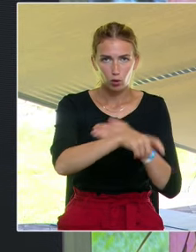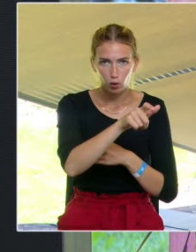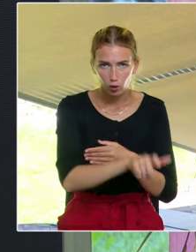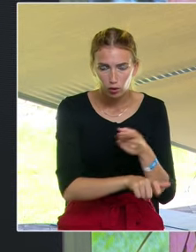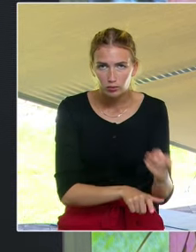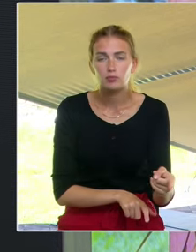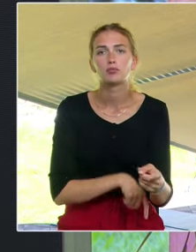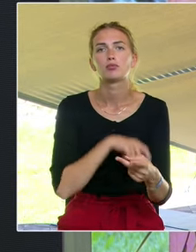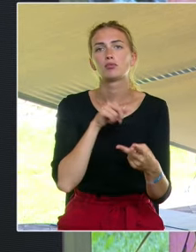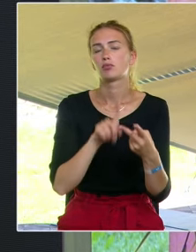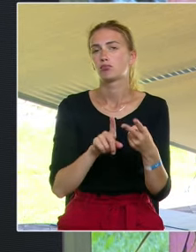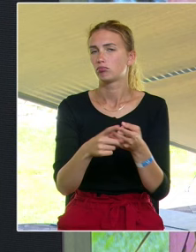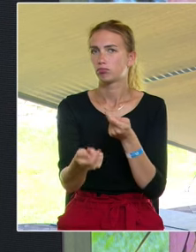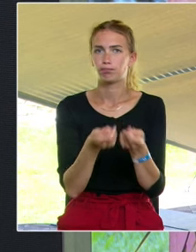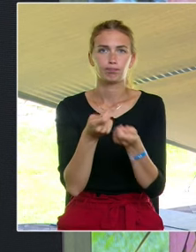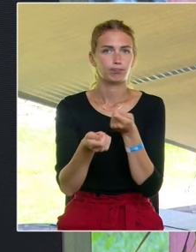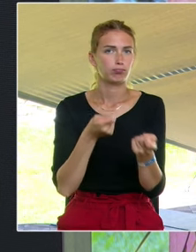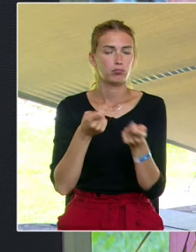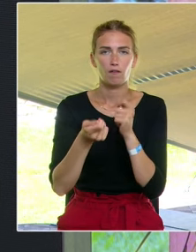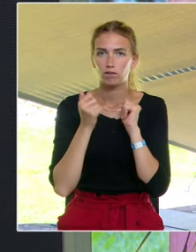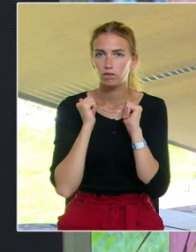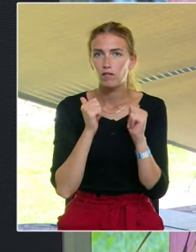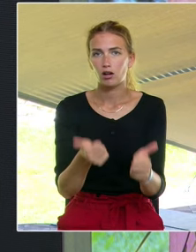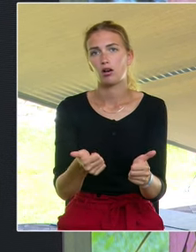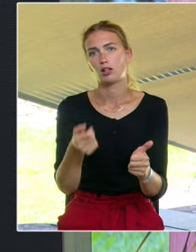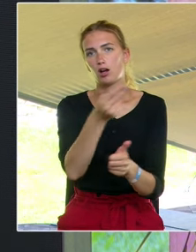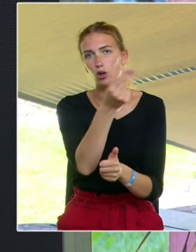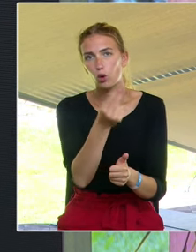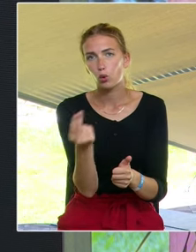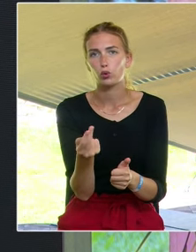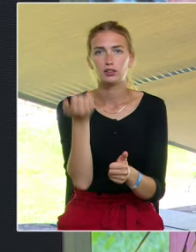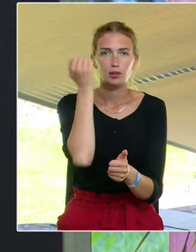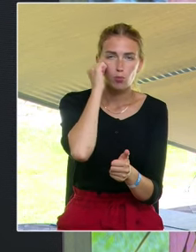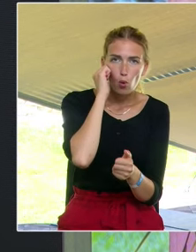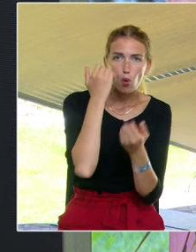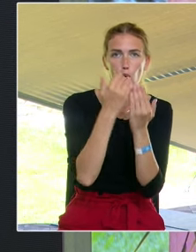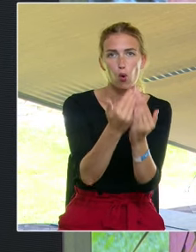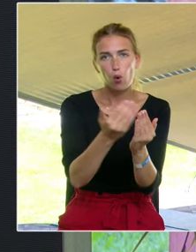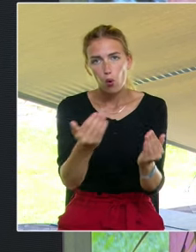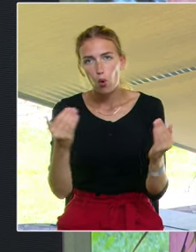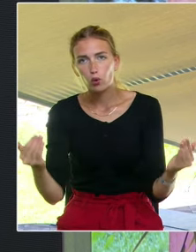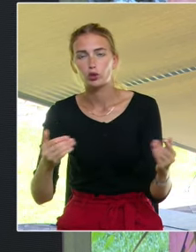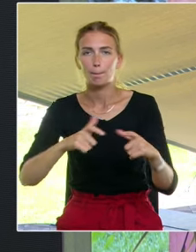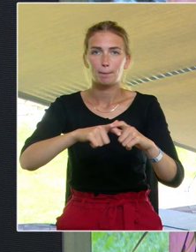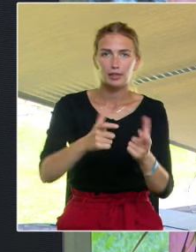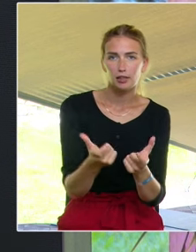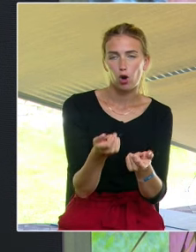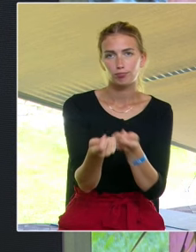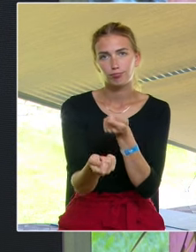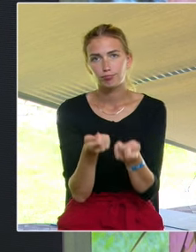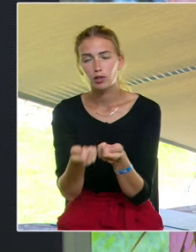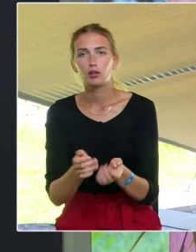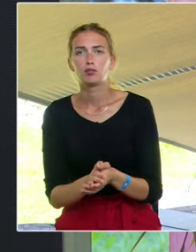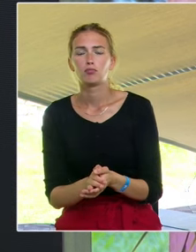and services. You're running a very, very great and classic art house cinema and an art gallery as well. What you have